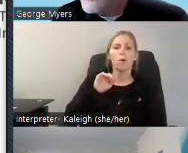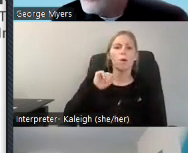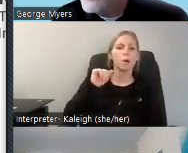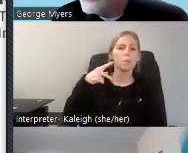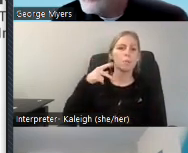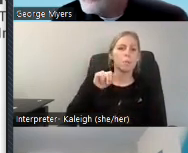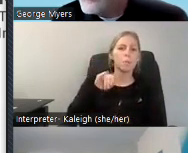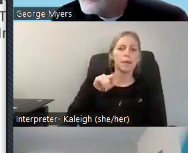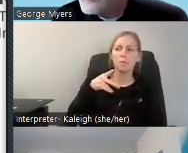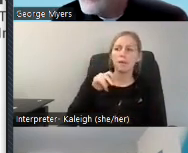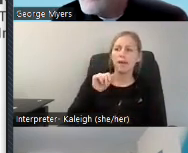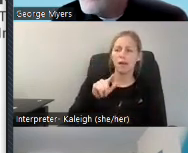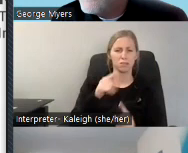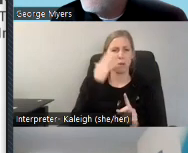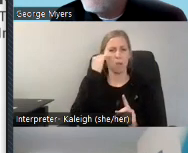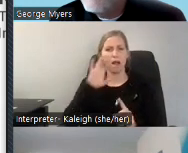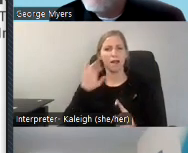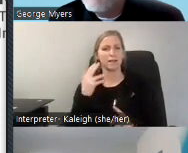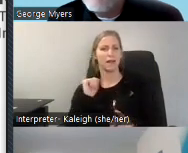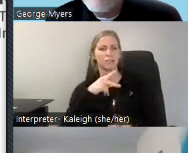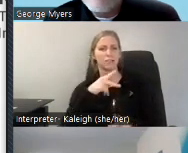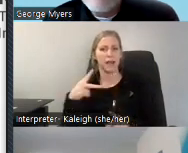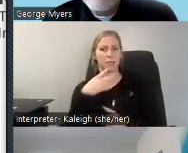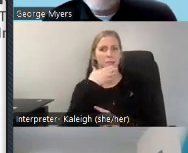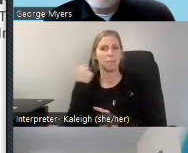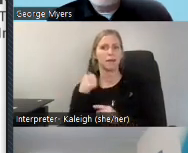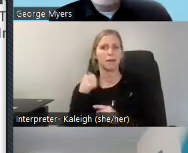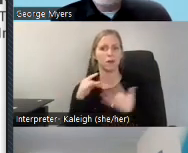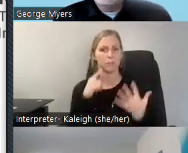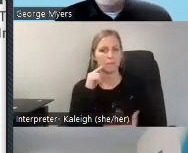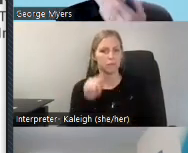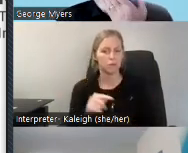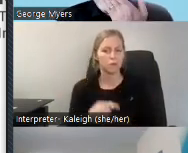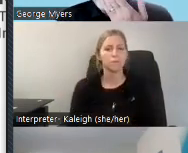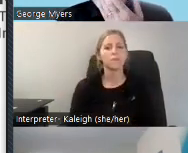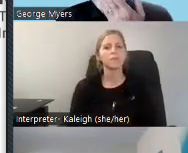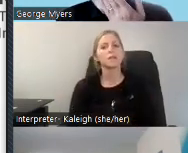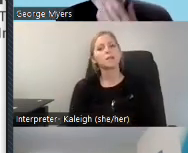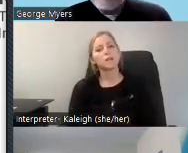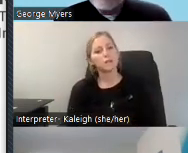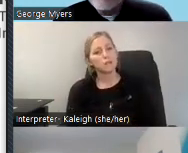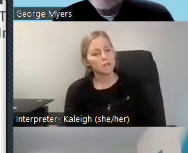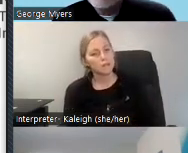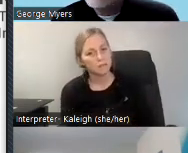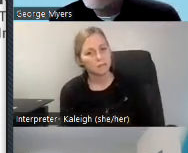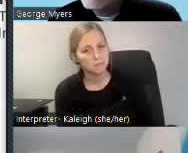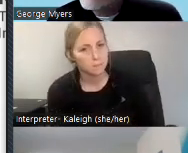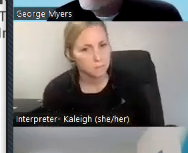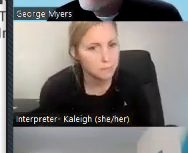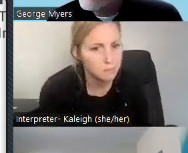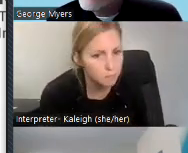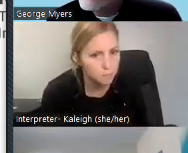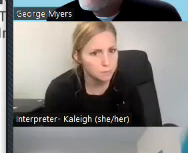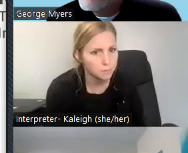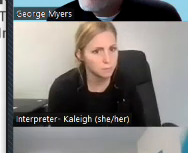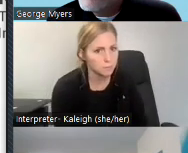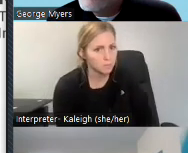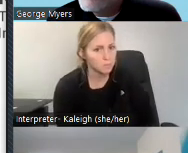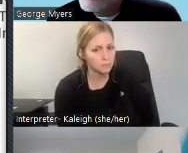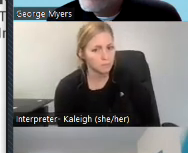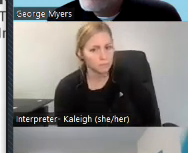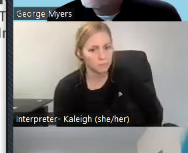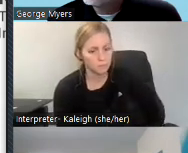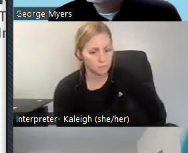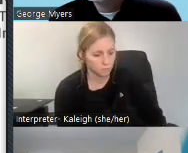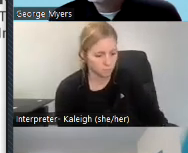option experience- for you? In my experience, and I'm legally blind, so I don't see the screen at